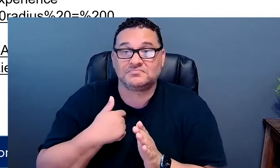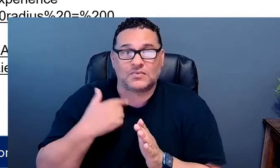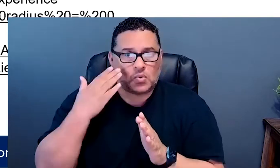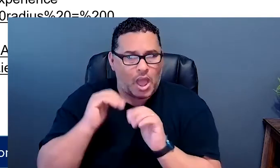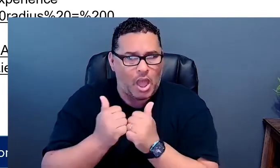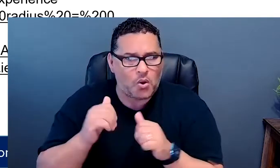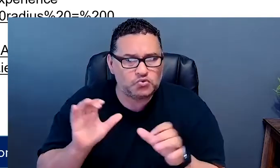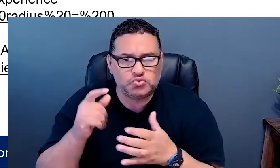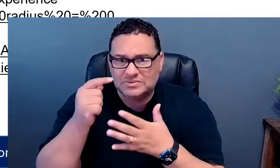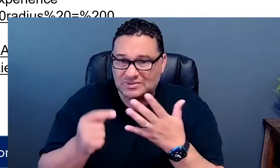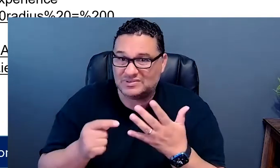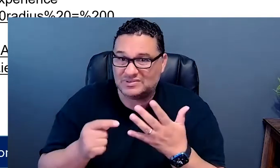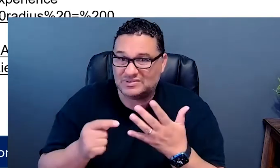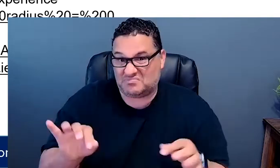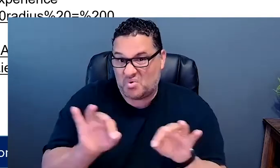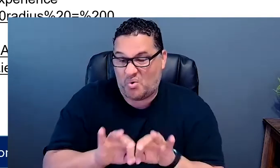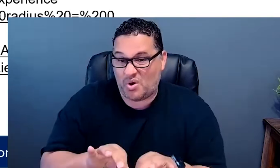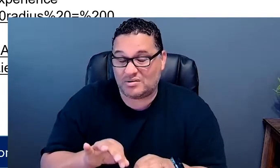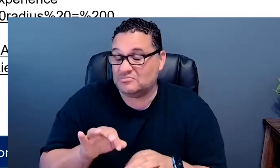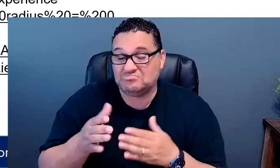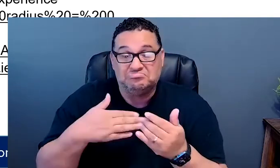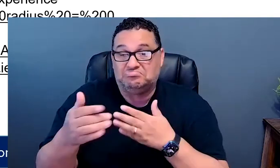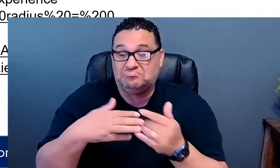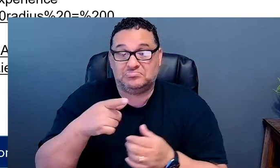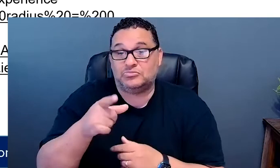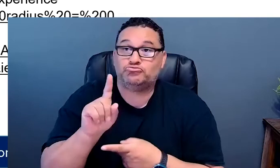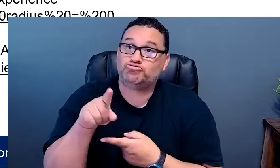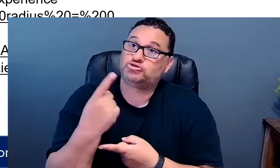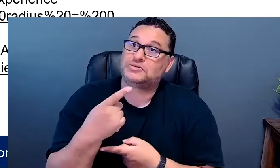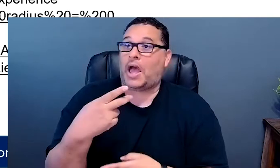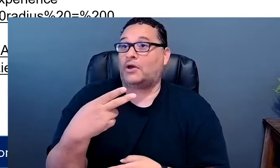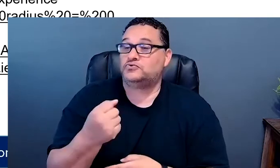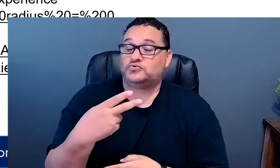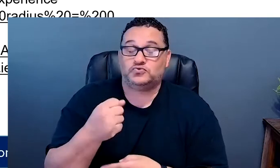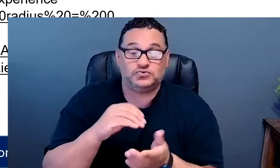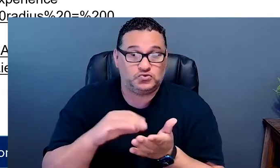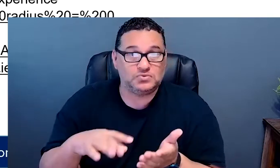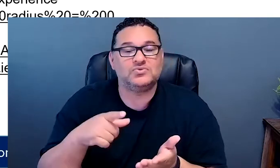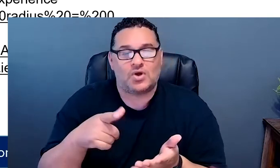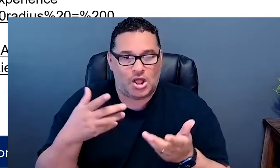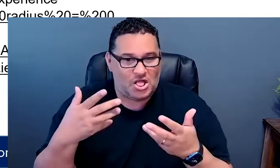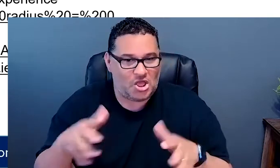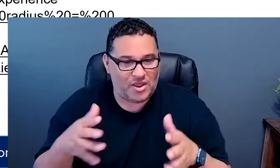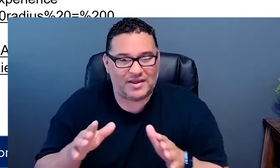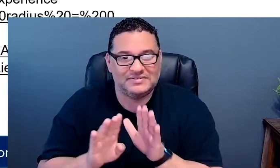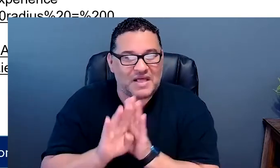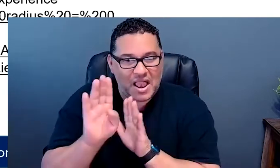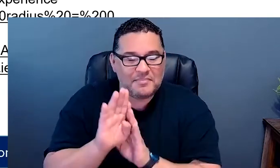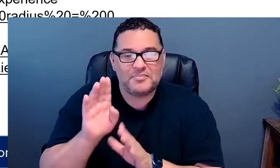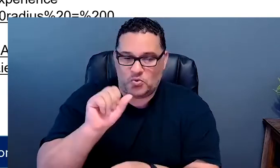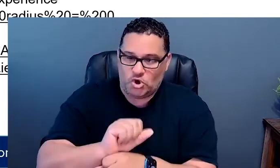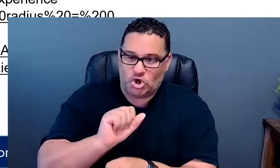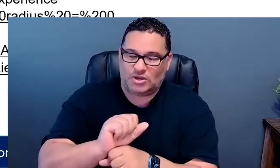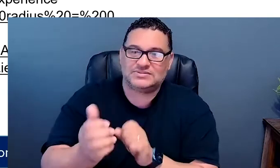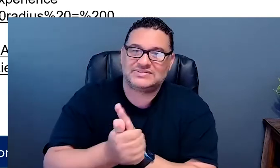you're just a high school student, you have developed work skills that will